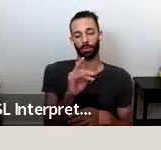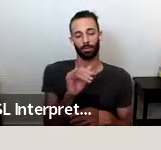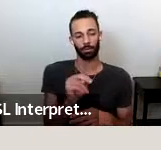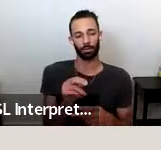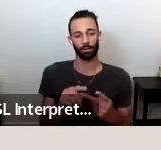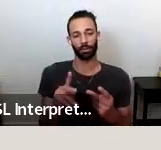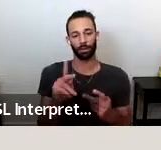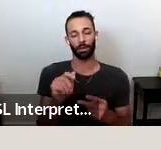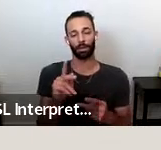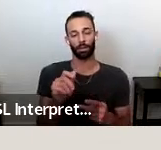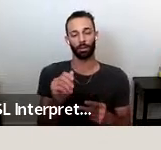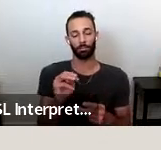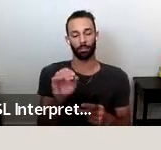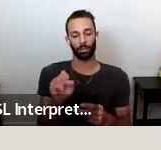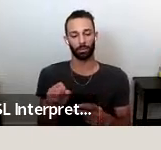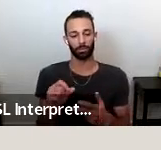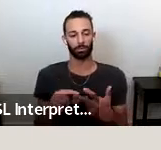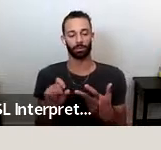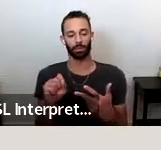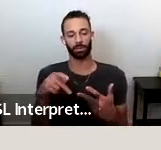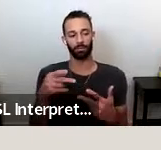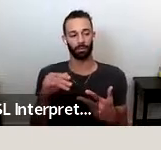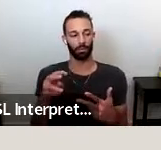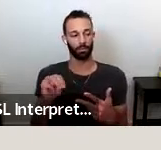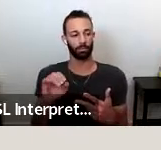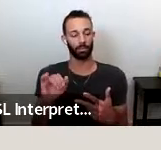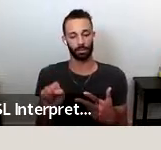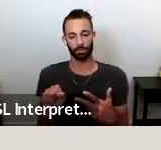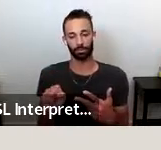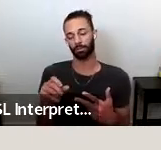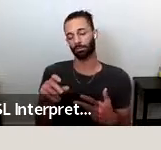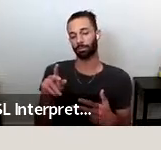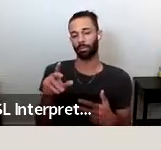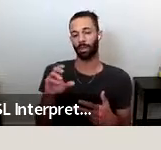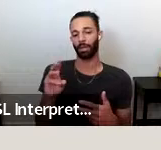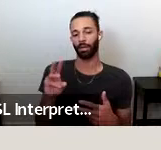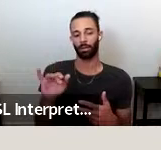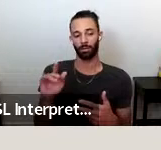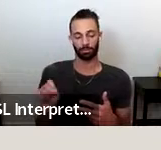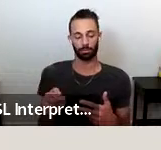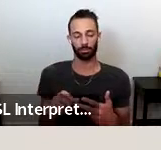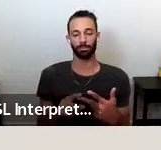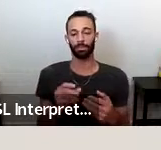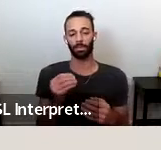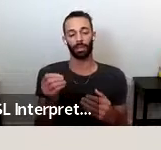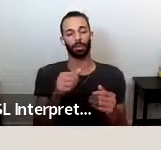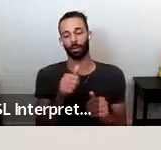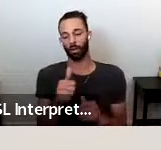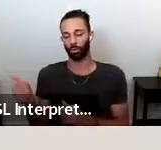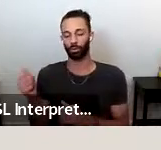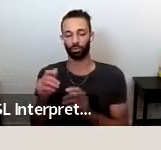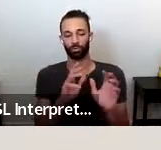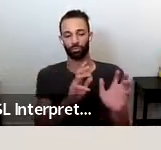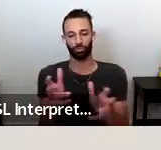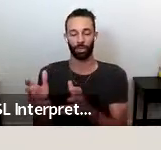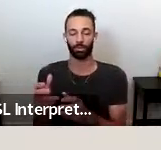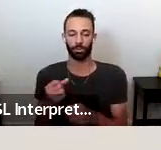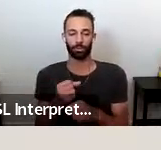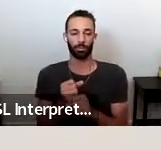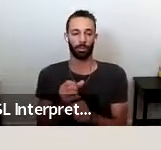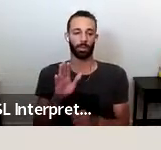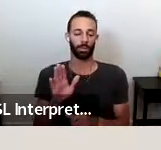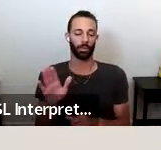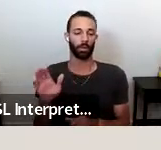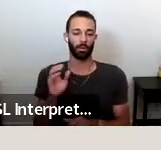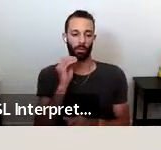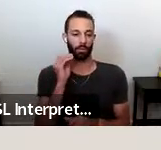Clackamas, Stepomish, also known as Cowlitz, and many other tribes who made their homes along the